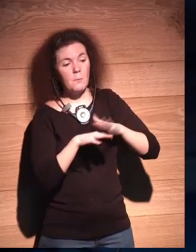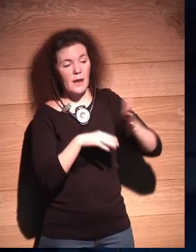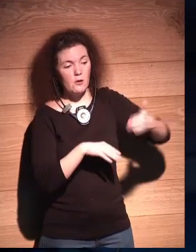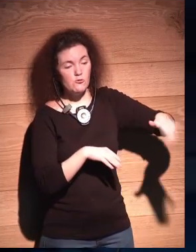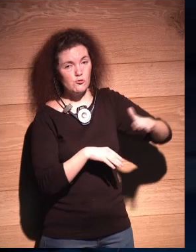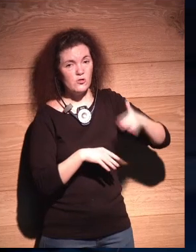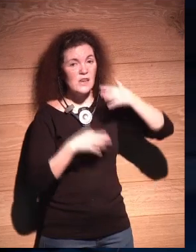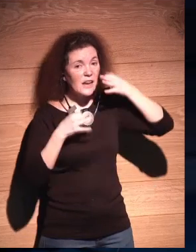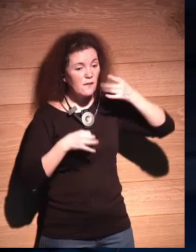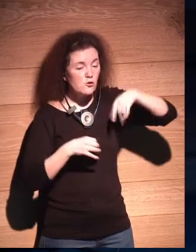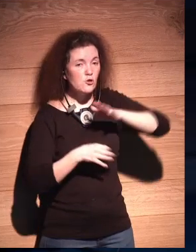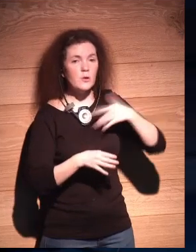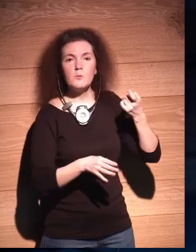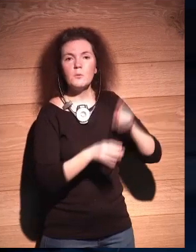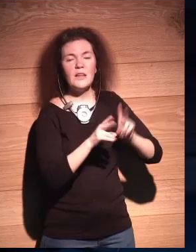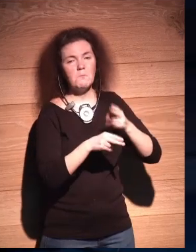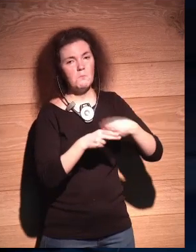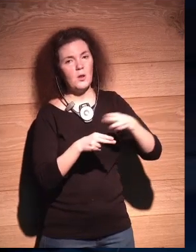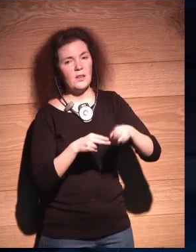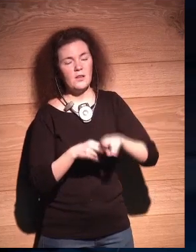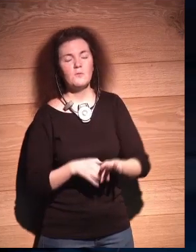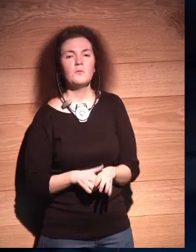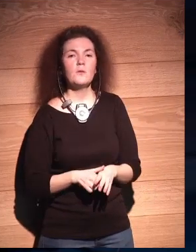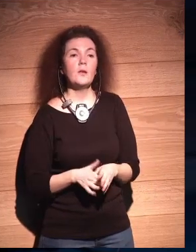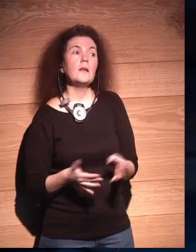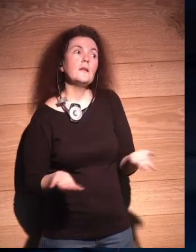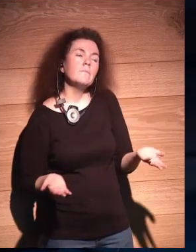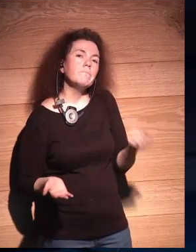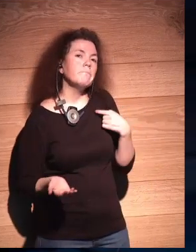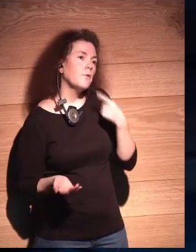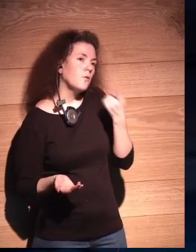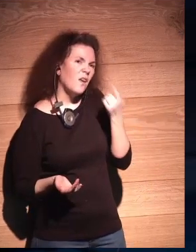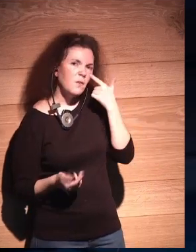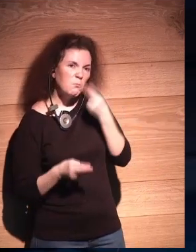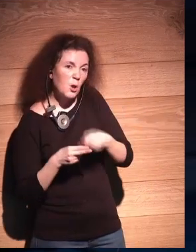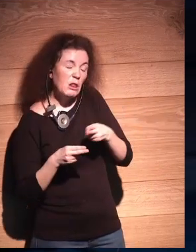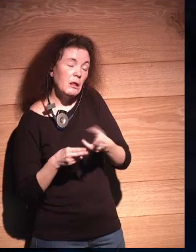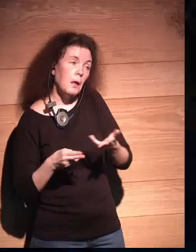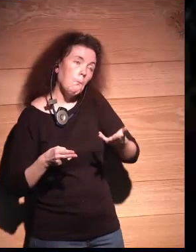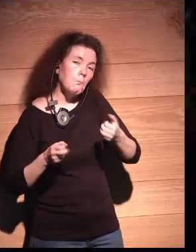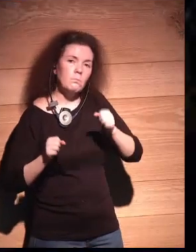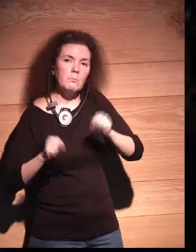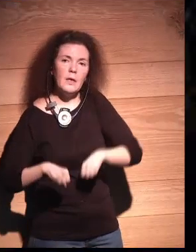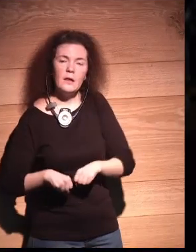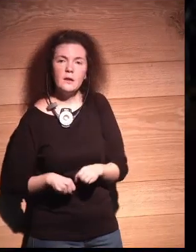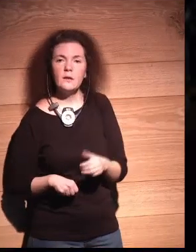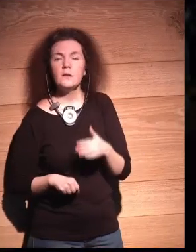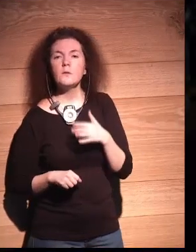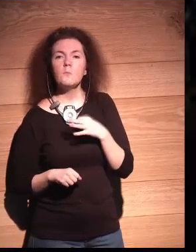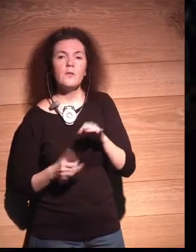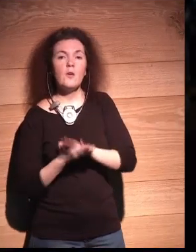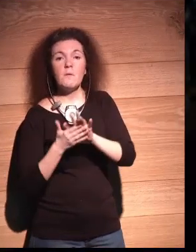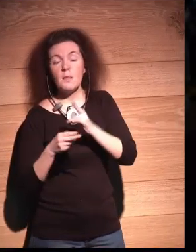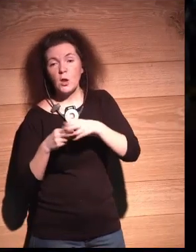in politics. I was like, politics? Okay. It's maybe not politics you're talking about.